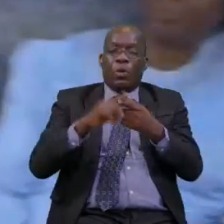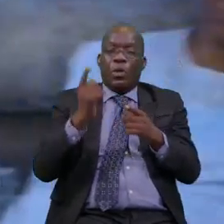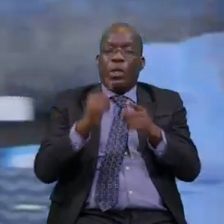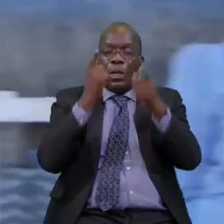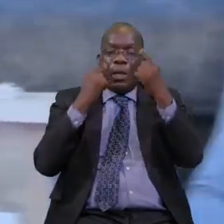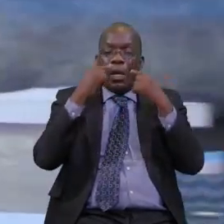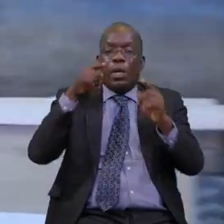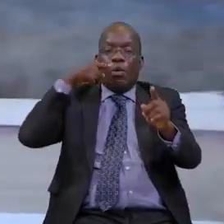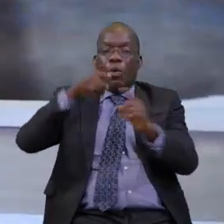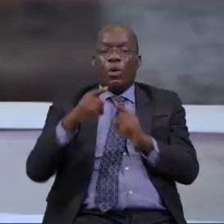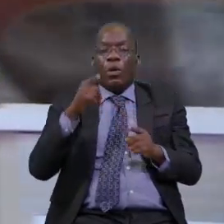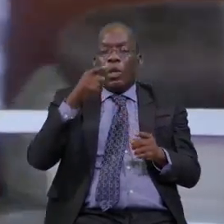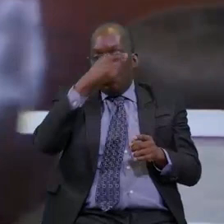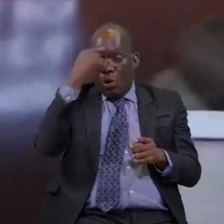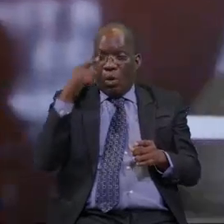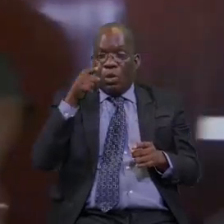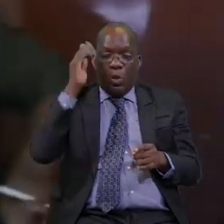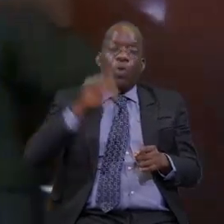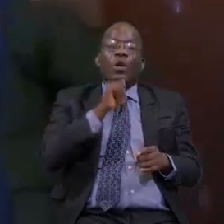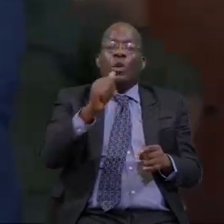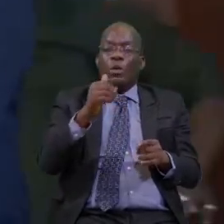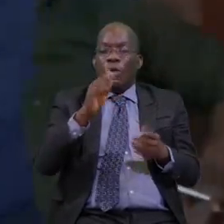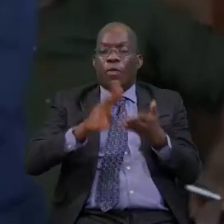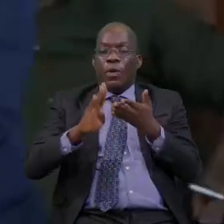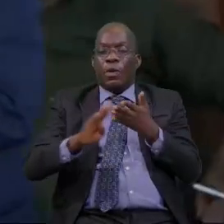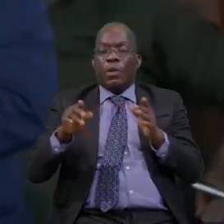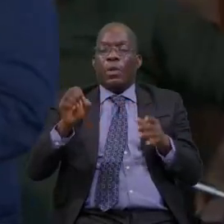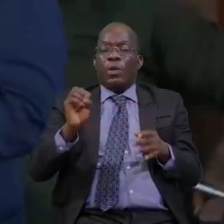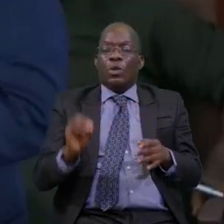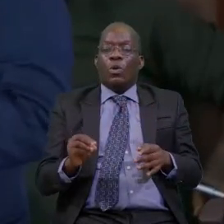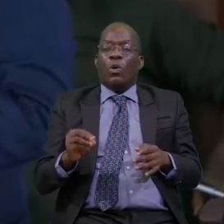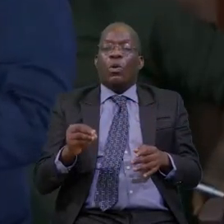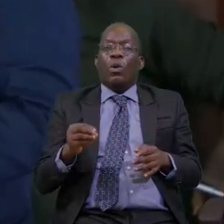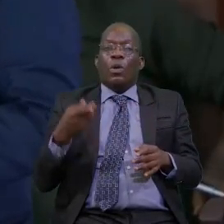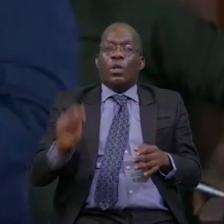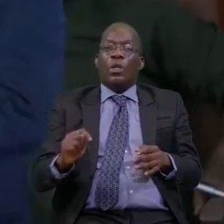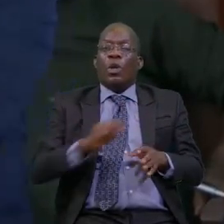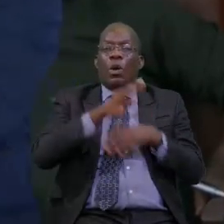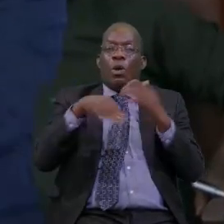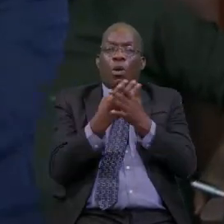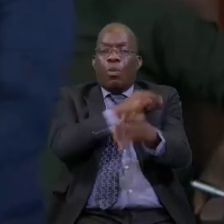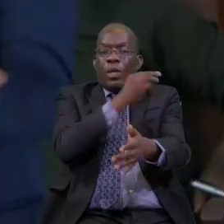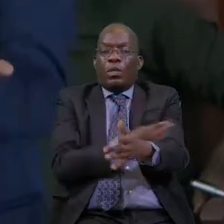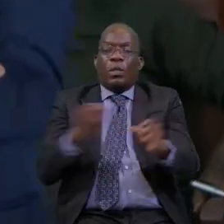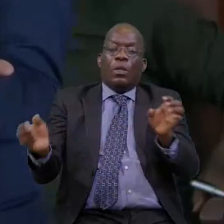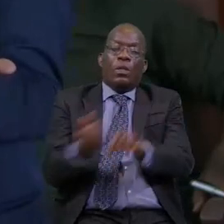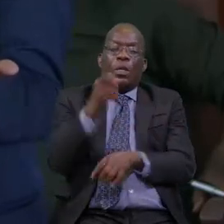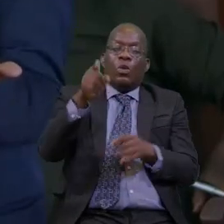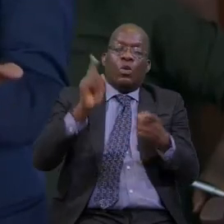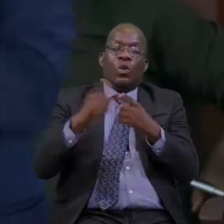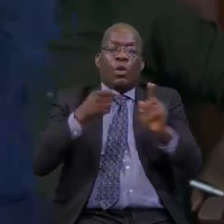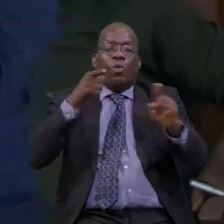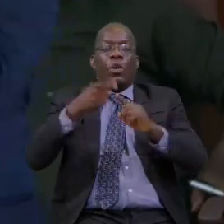because you will not forgive, so the Almighty drags you to the whipping post